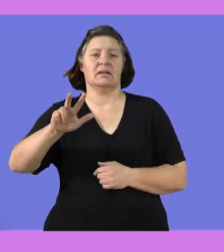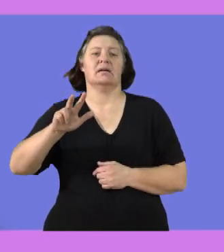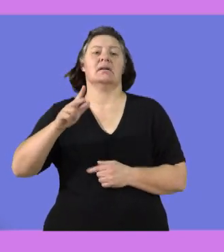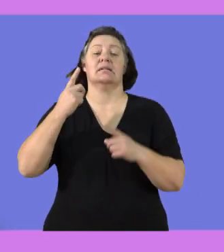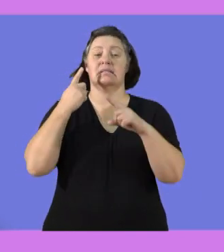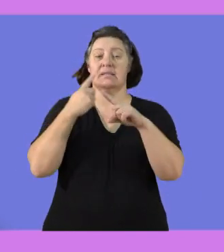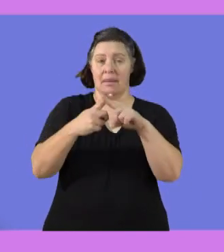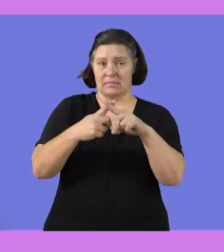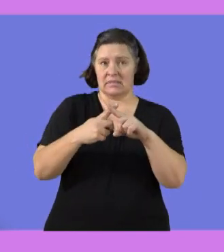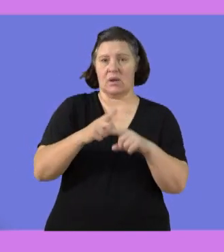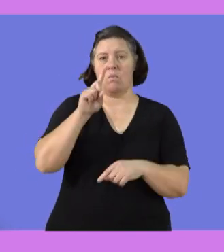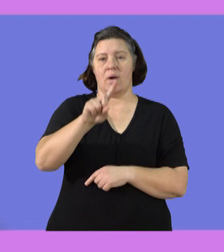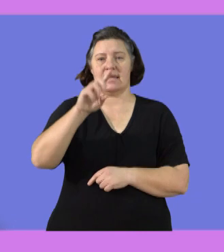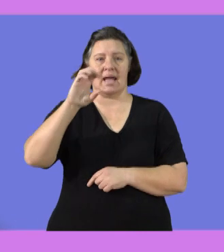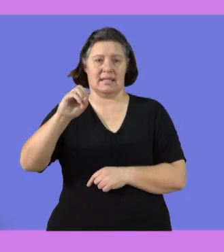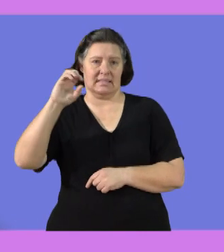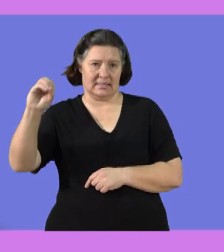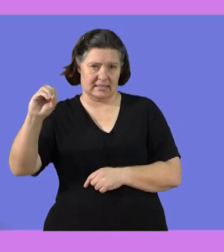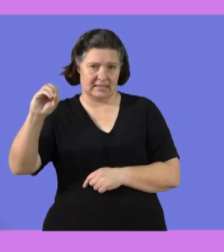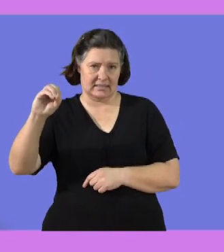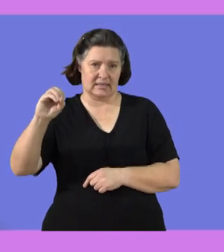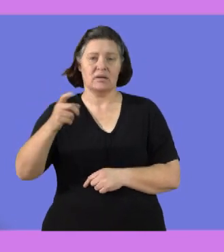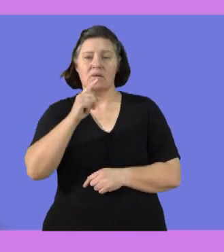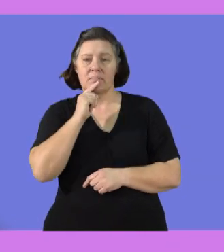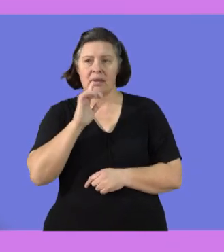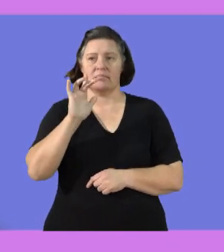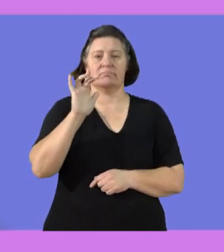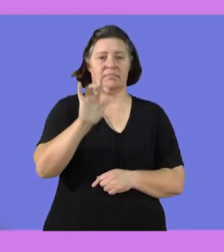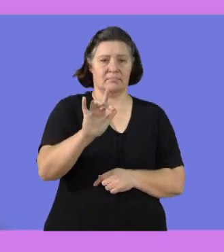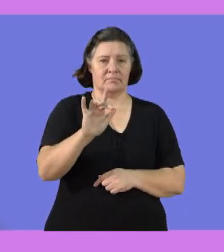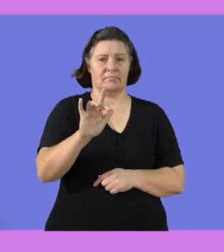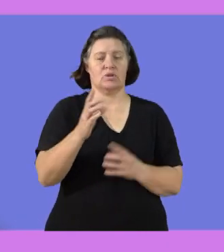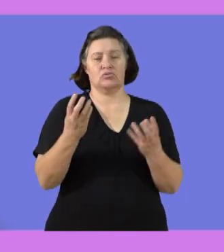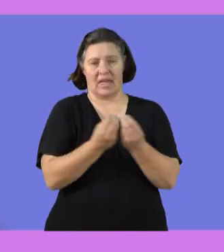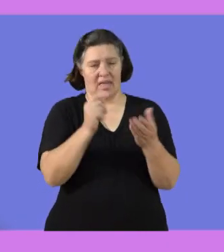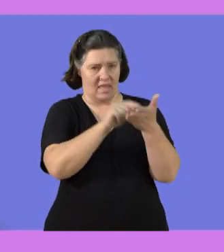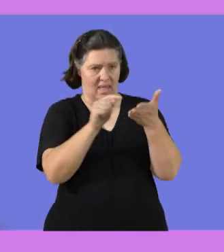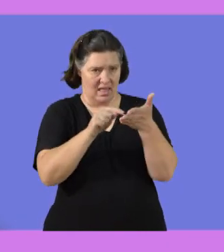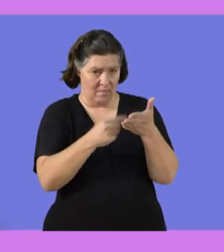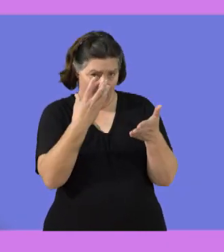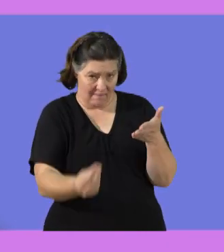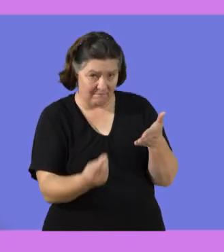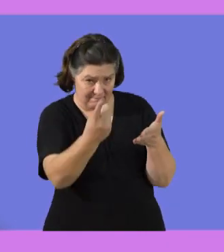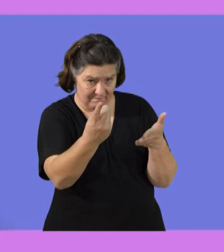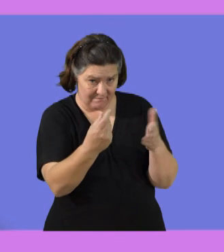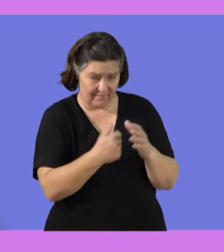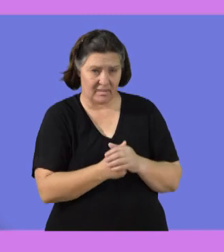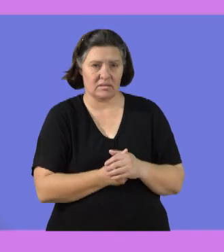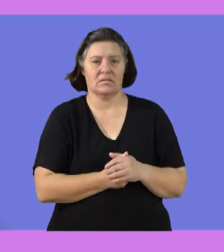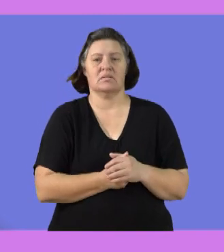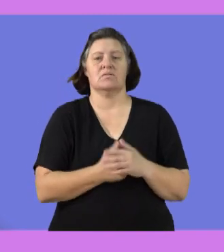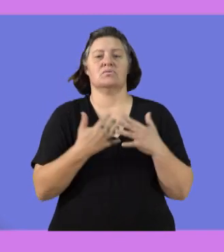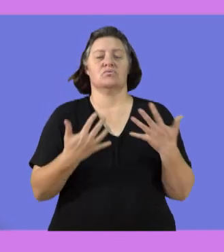67,2678 by 100. So let us press the calculator together. I hope you have your calculators with